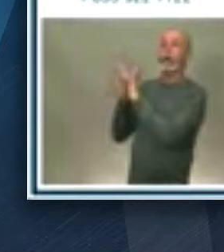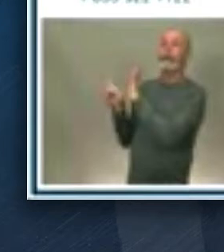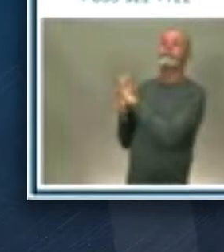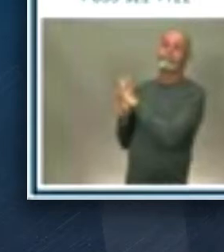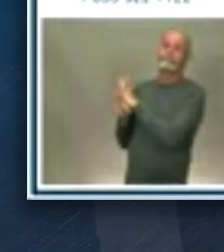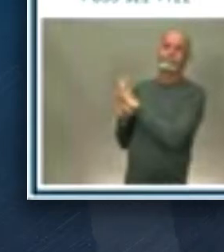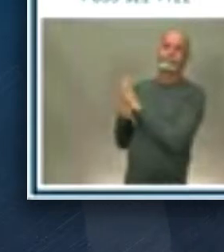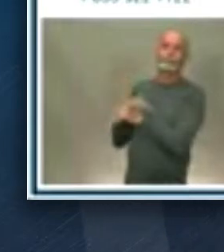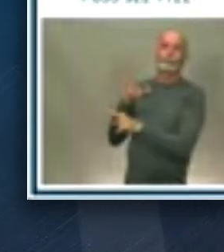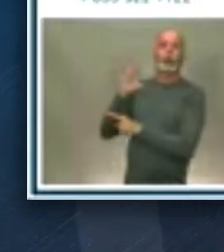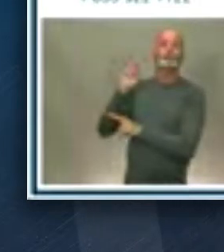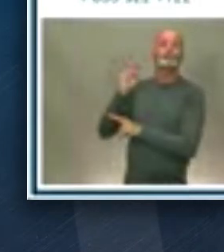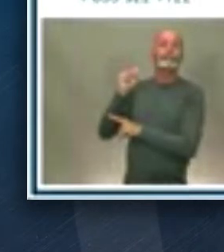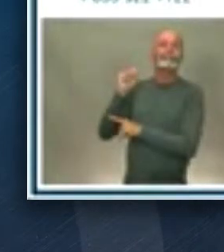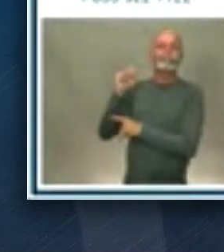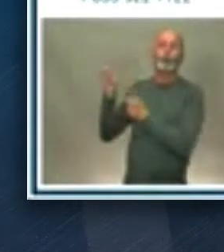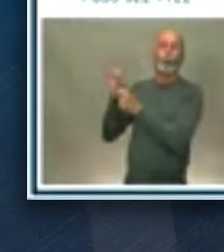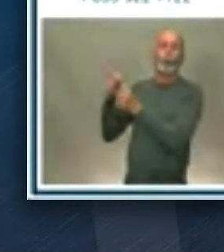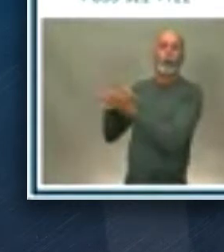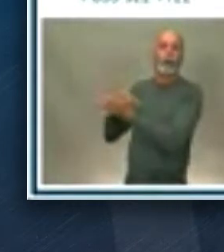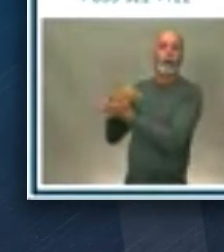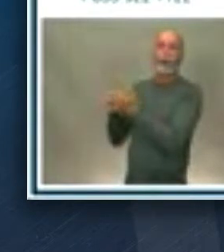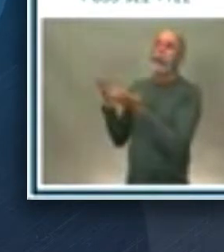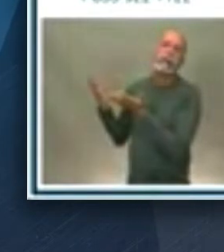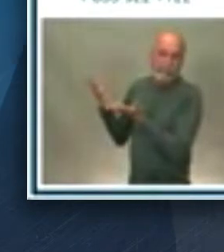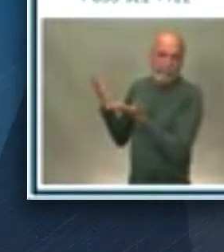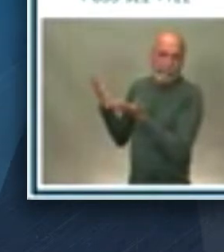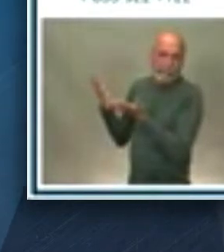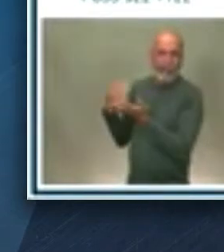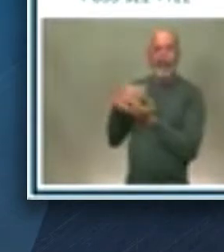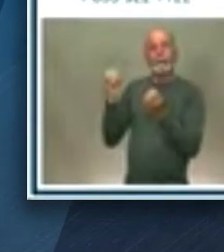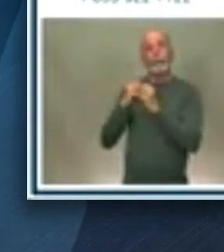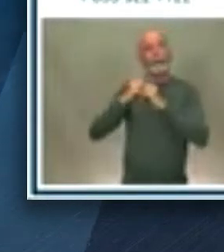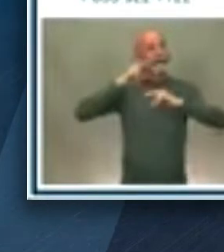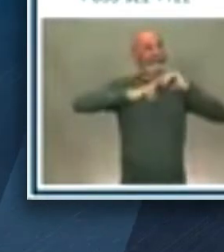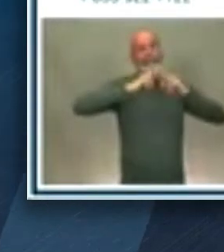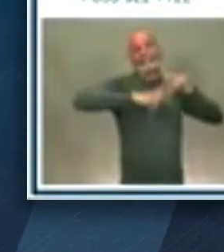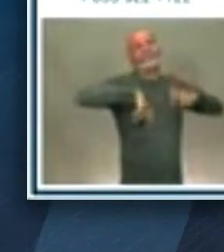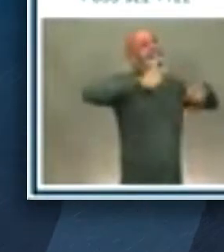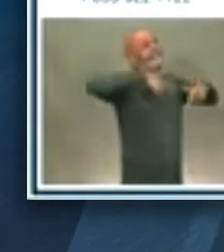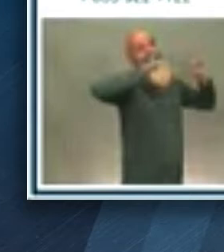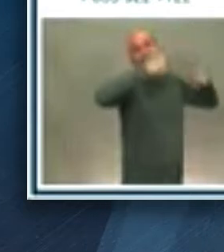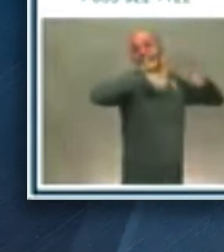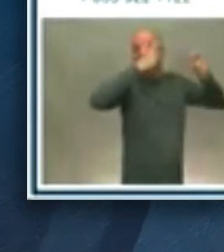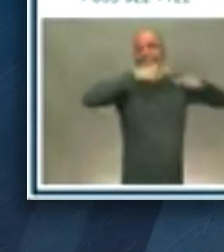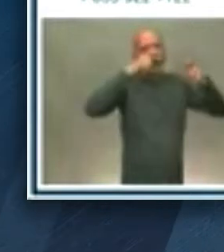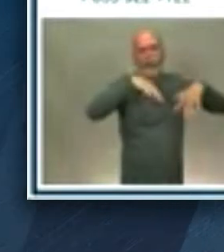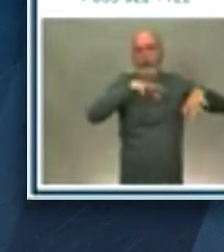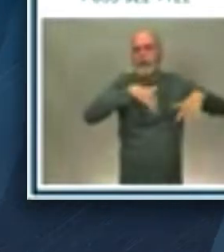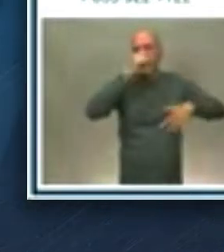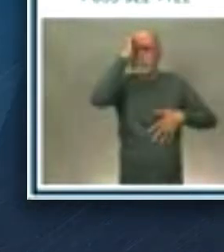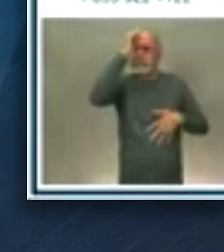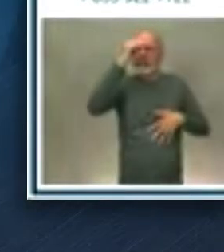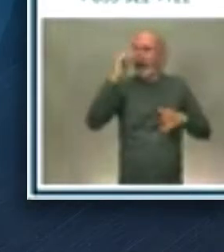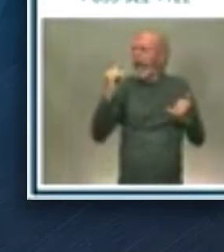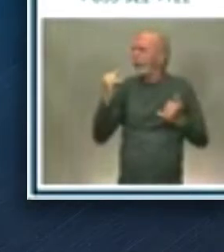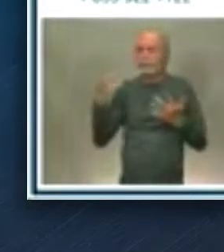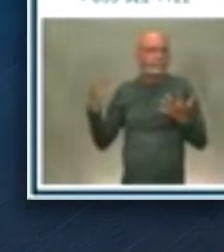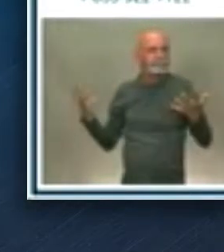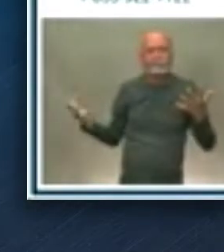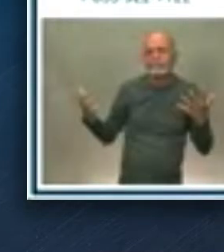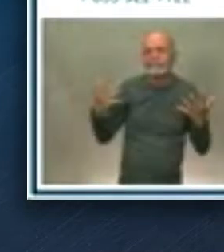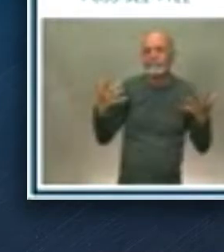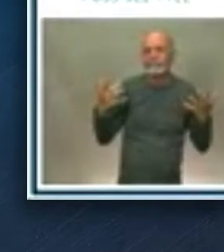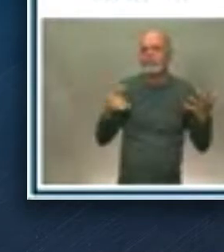increased supply, but of course, building more supply takes time. And so when we look at the interim What is your view on whether or